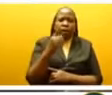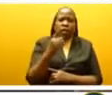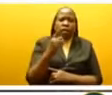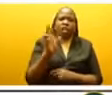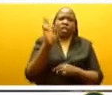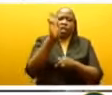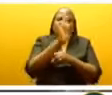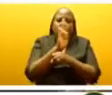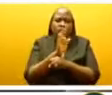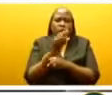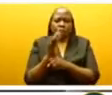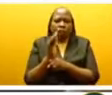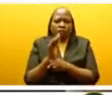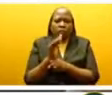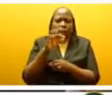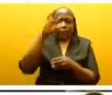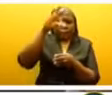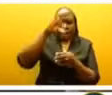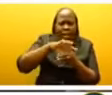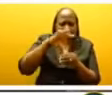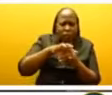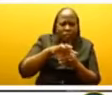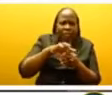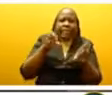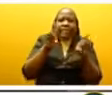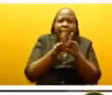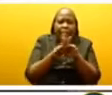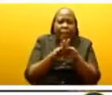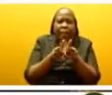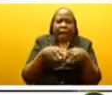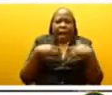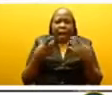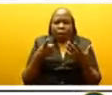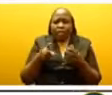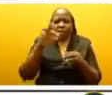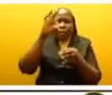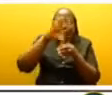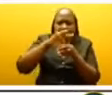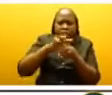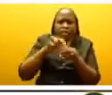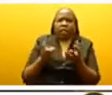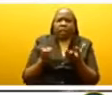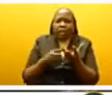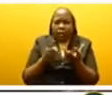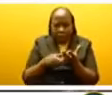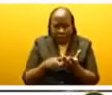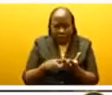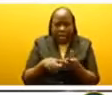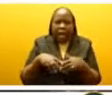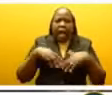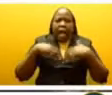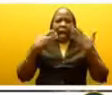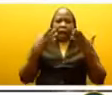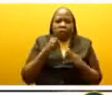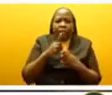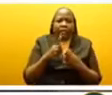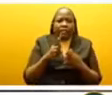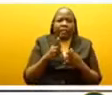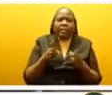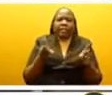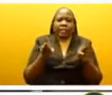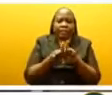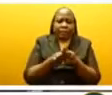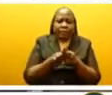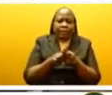unutilized ballots and how they are accounted for. This is the way unutilized ballots are treated. At